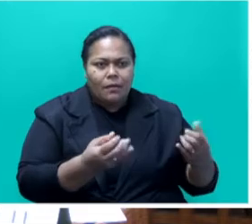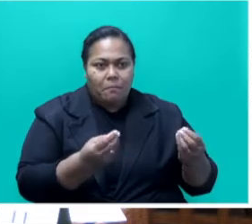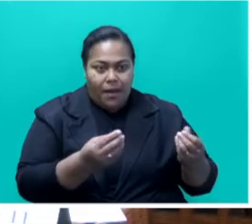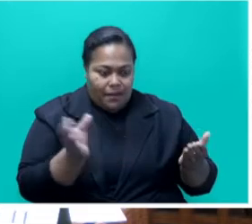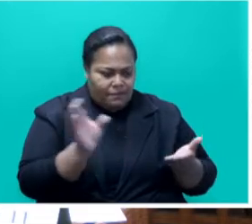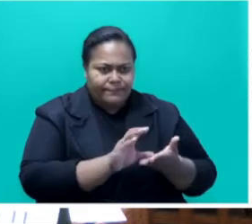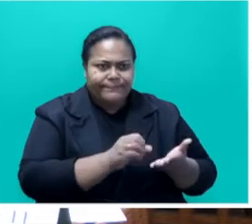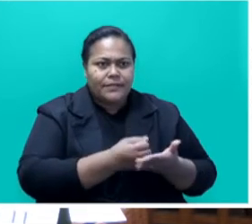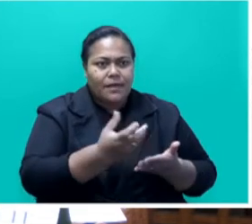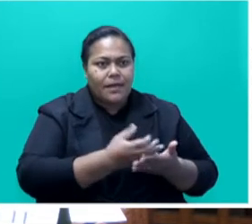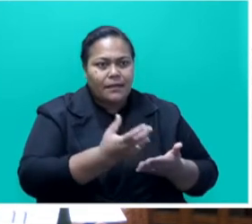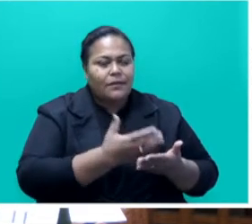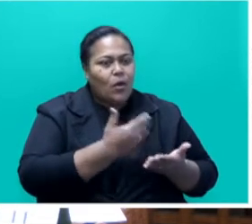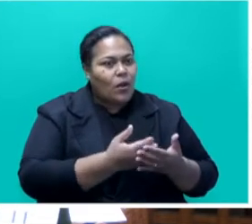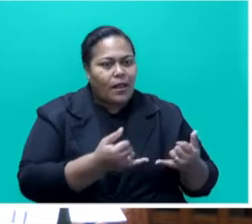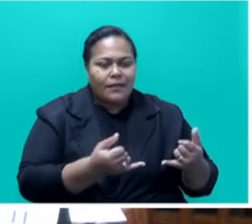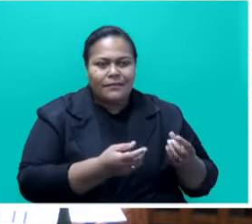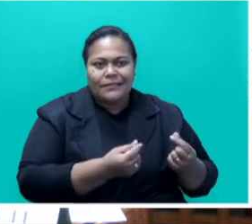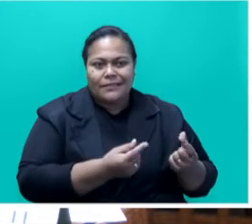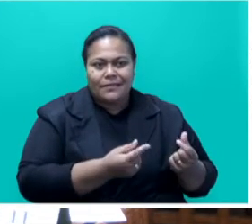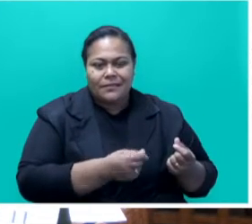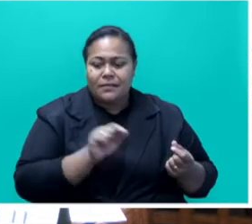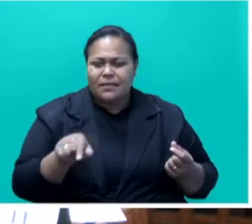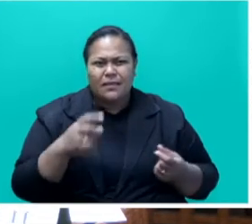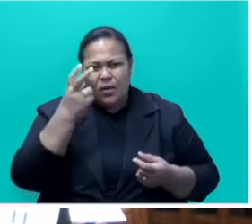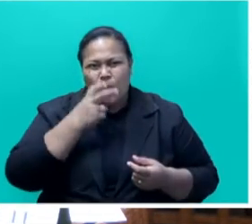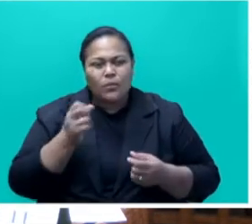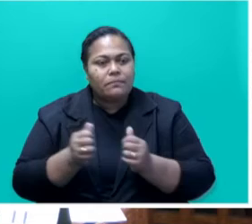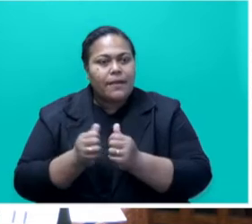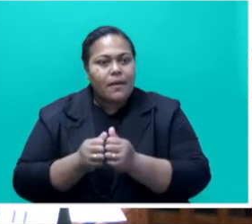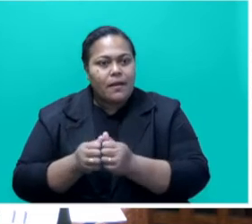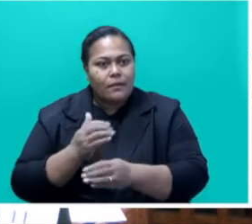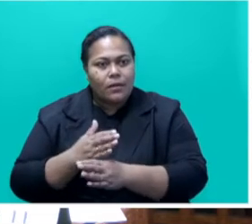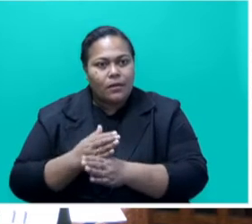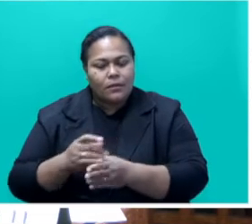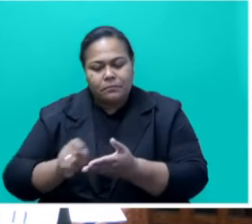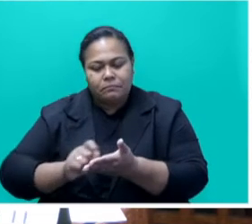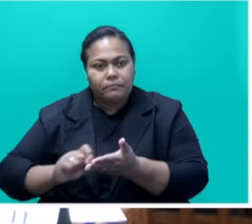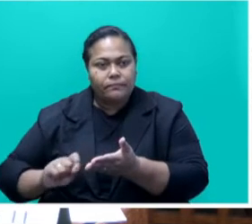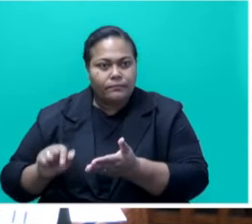past, monitoring was manually done. But now it's